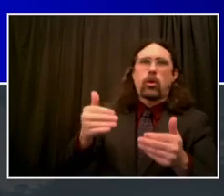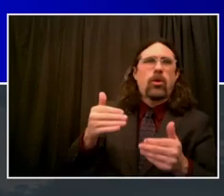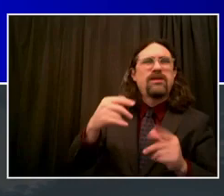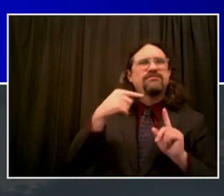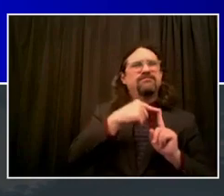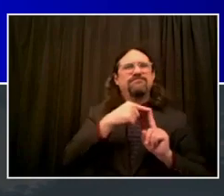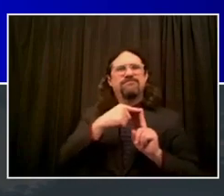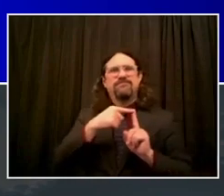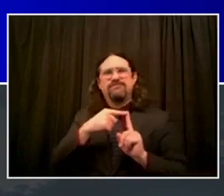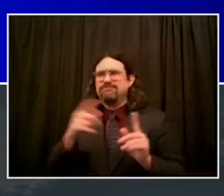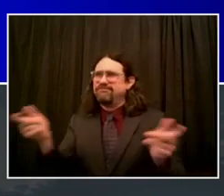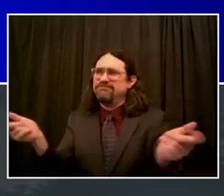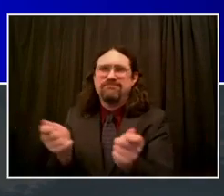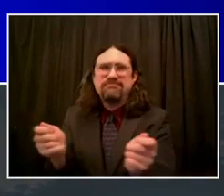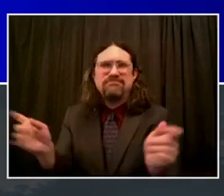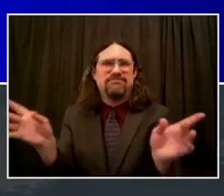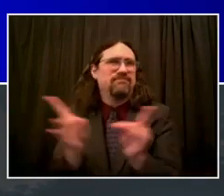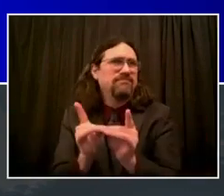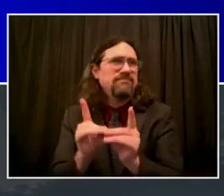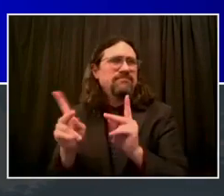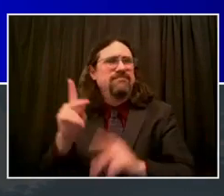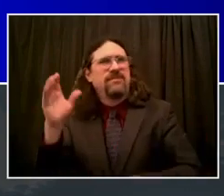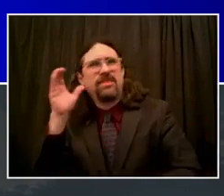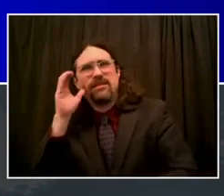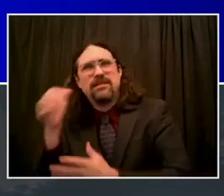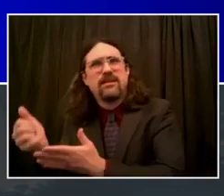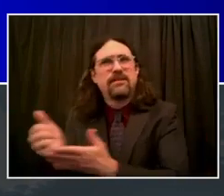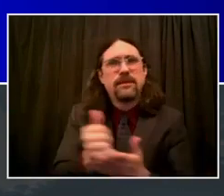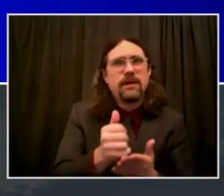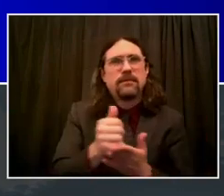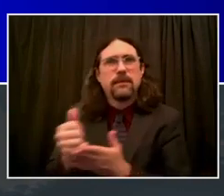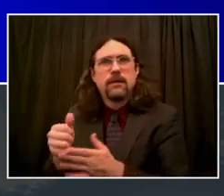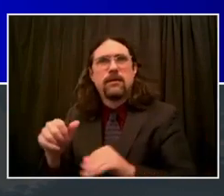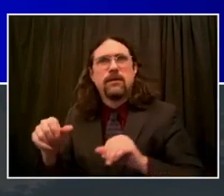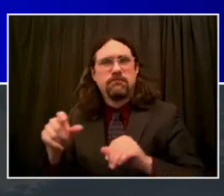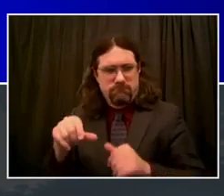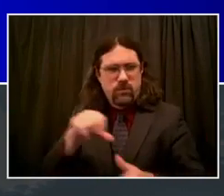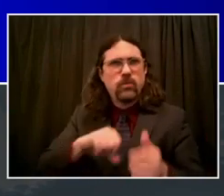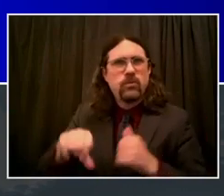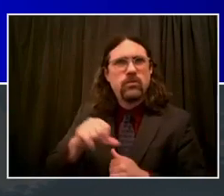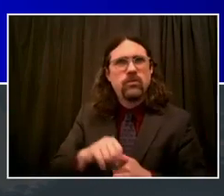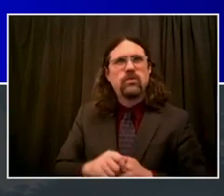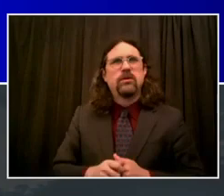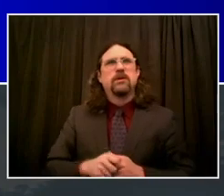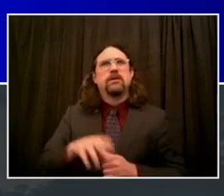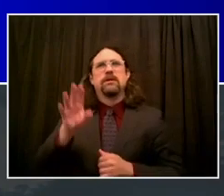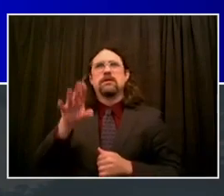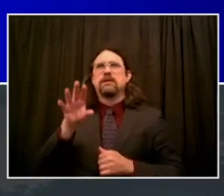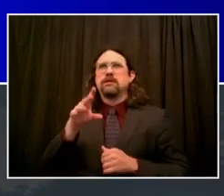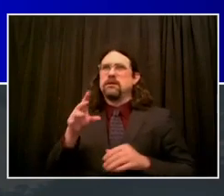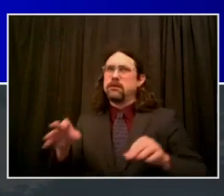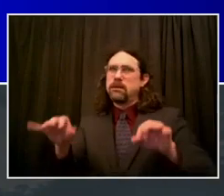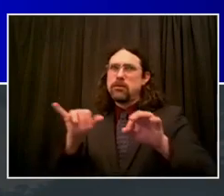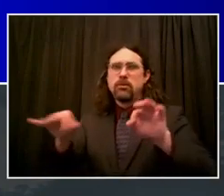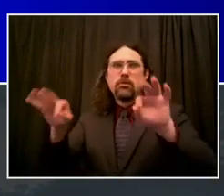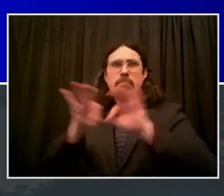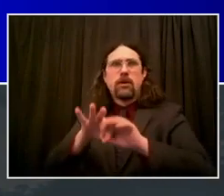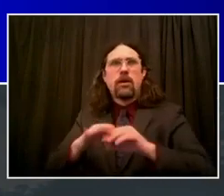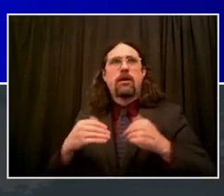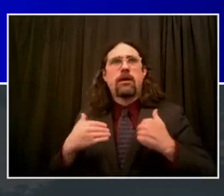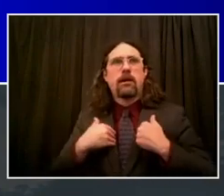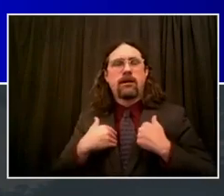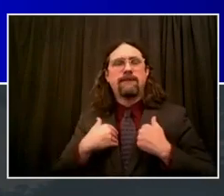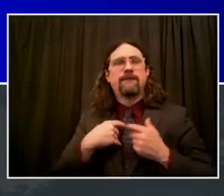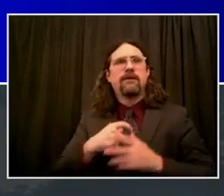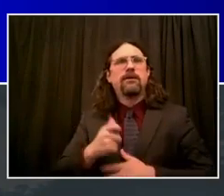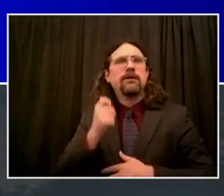city agencies, has been working on the issue of what's the fullest use we can make of the Cure Violence movement. And I had a